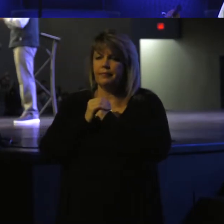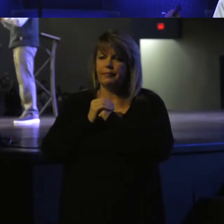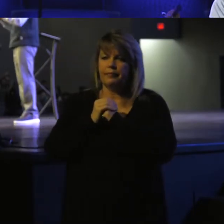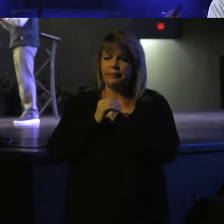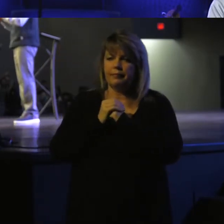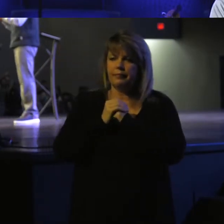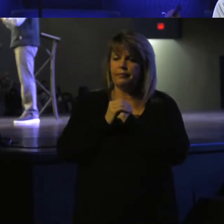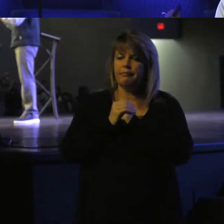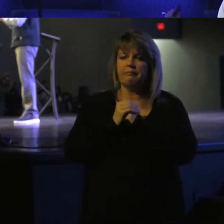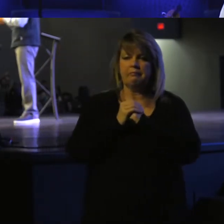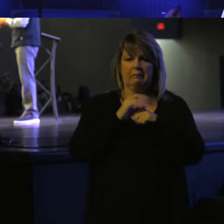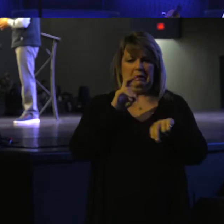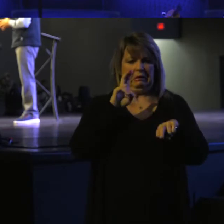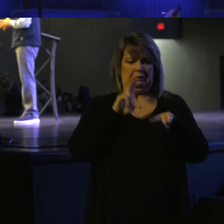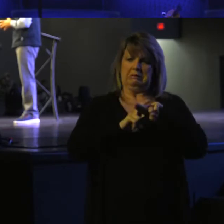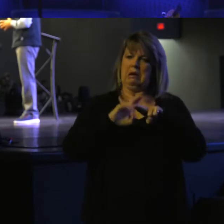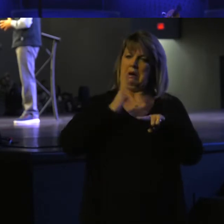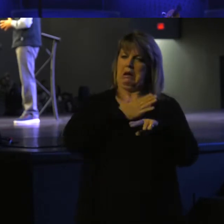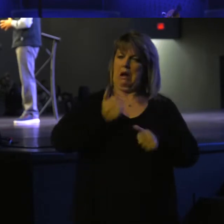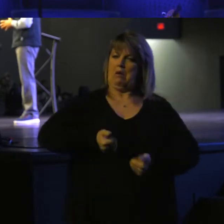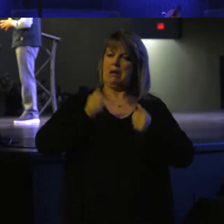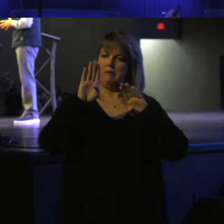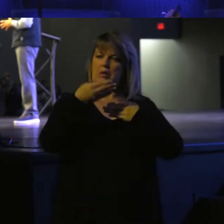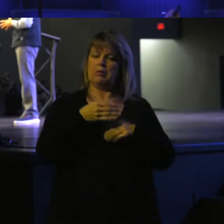He sat in the green chair in the corner of our living room,